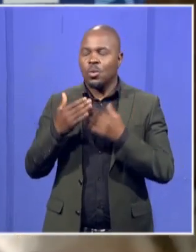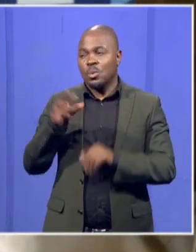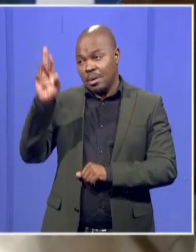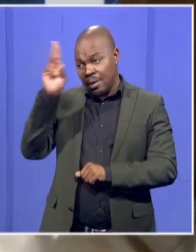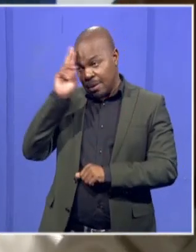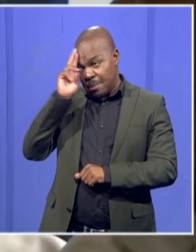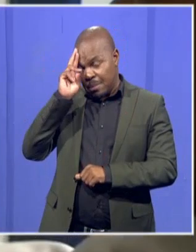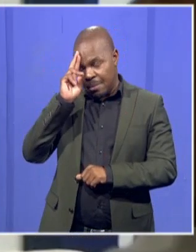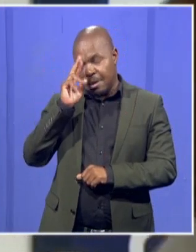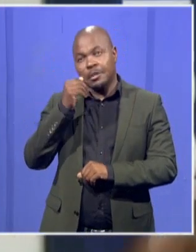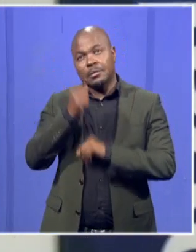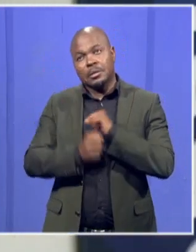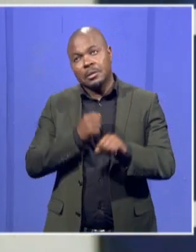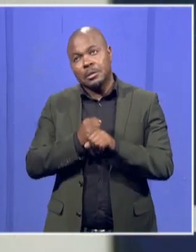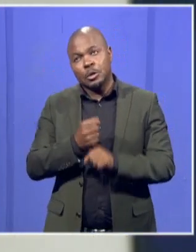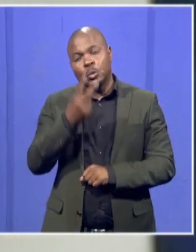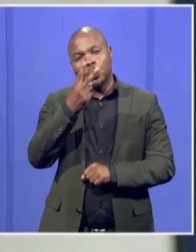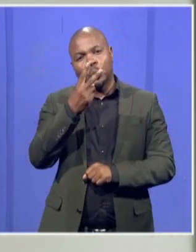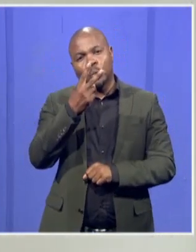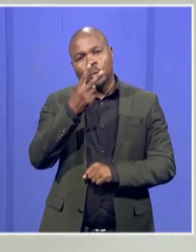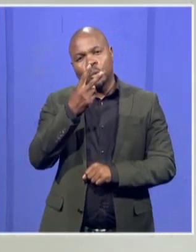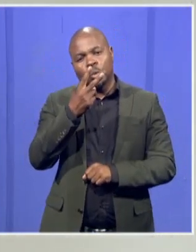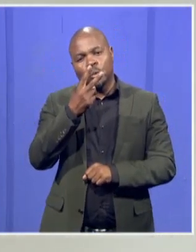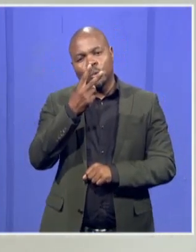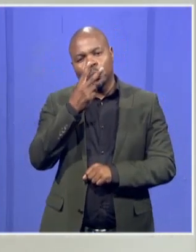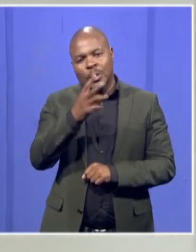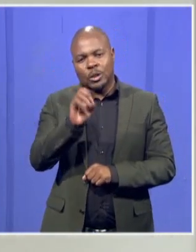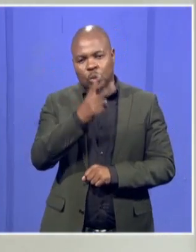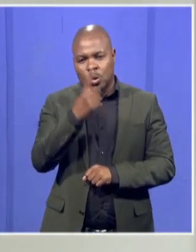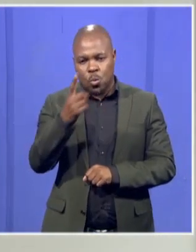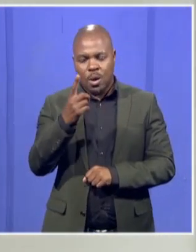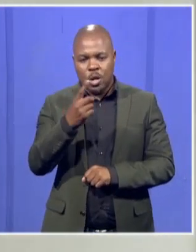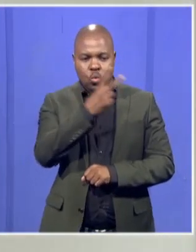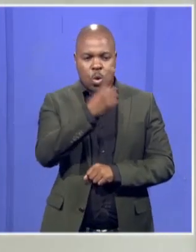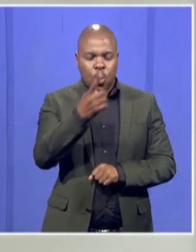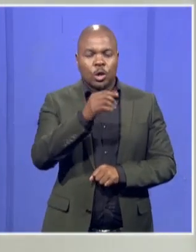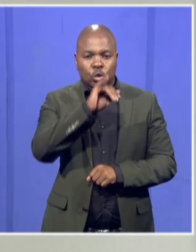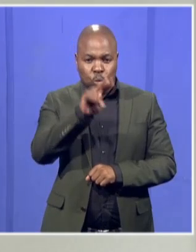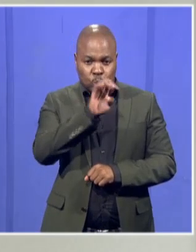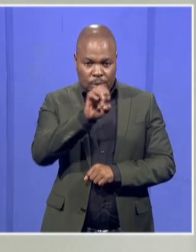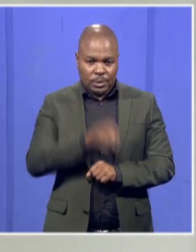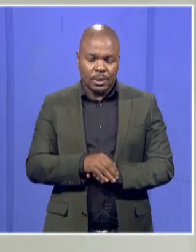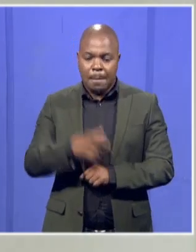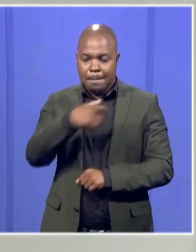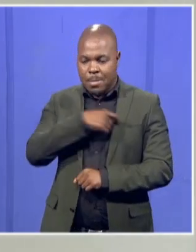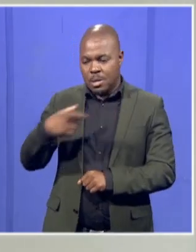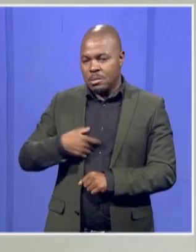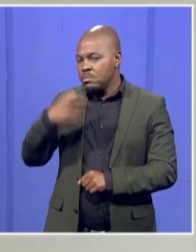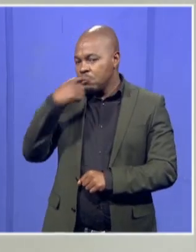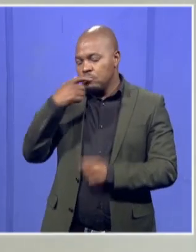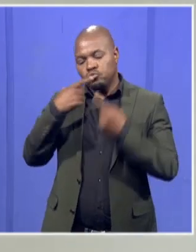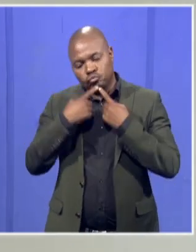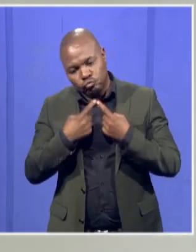that in the 21st of June 2021, our President Ramaphosa, announced